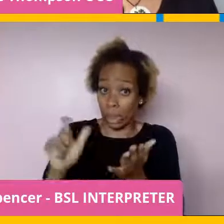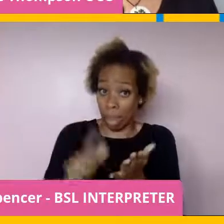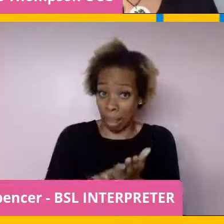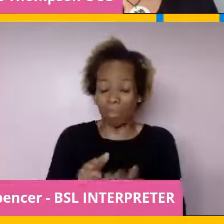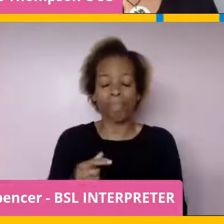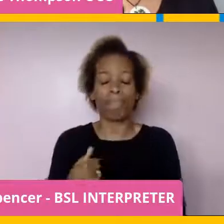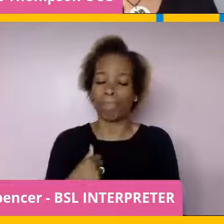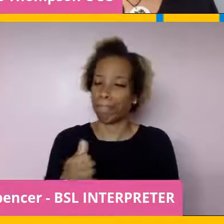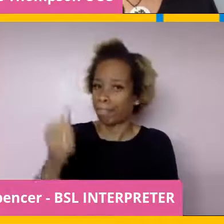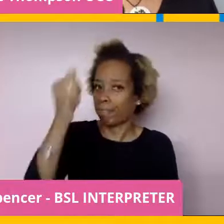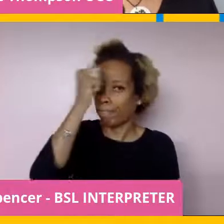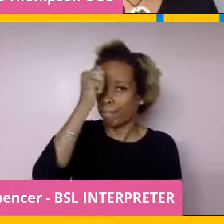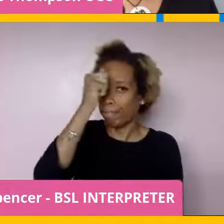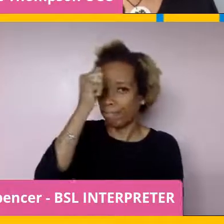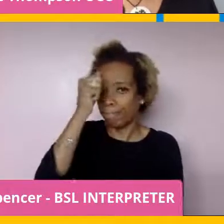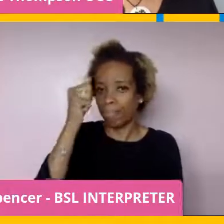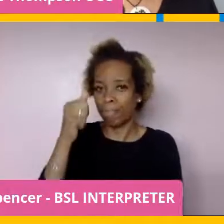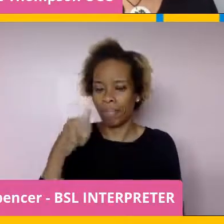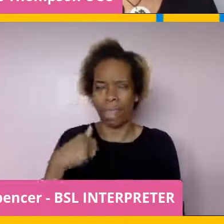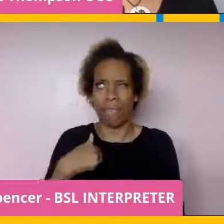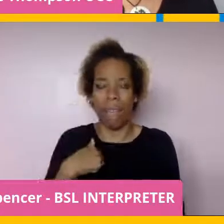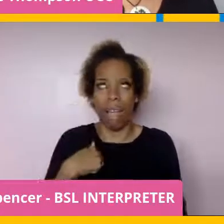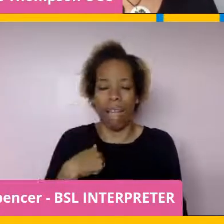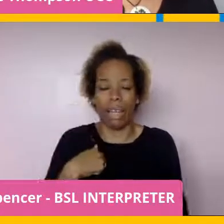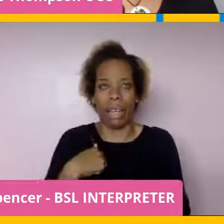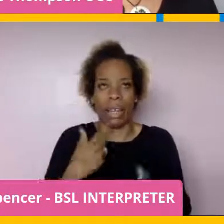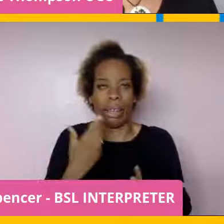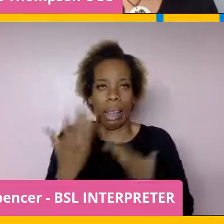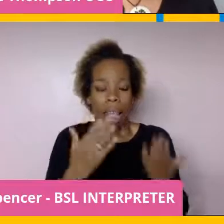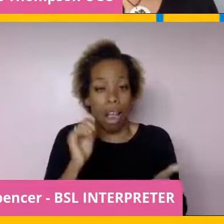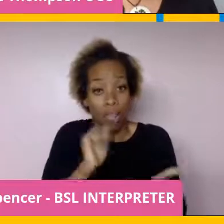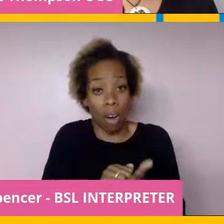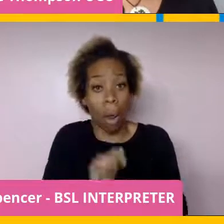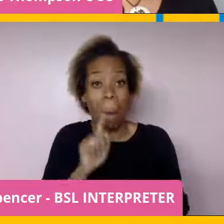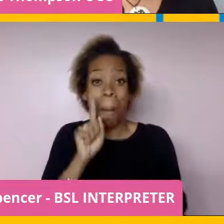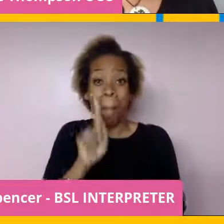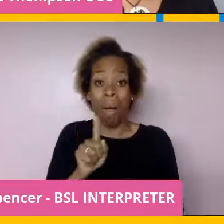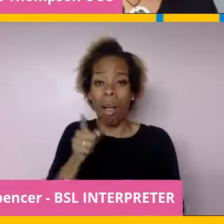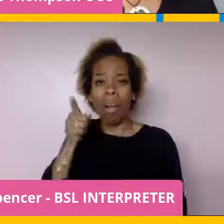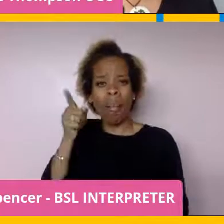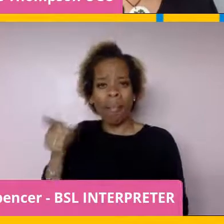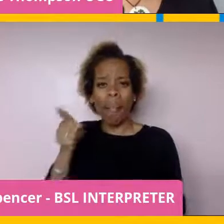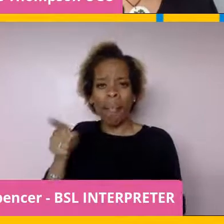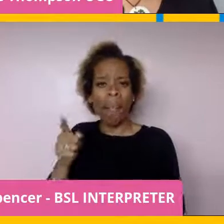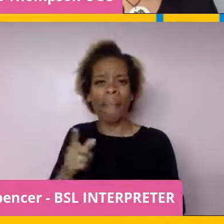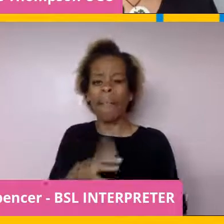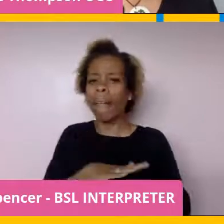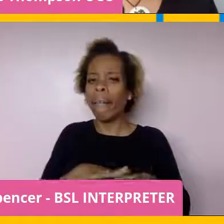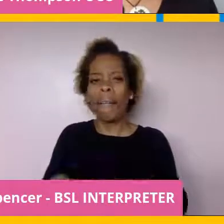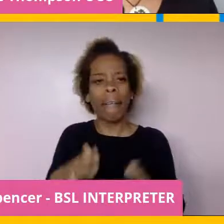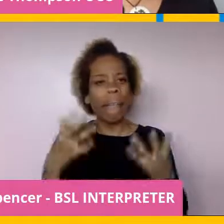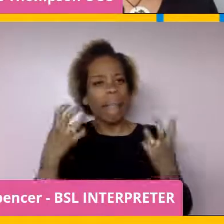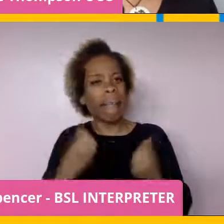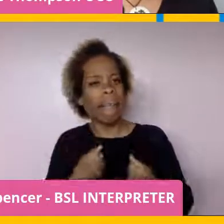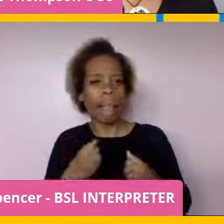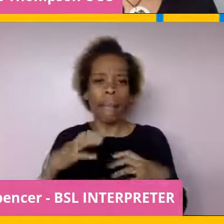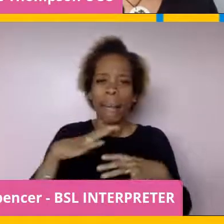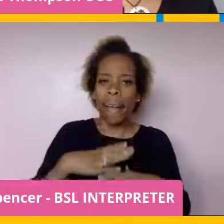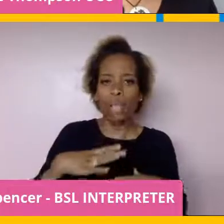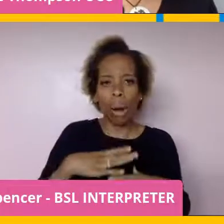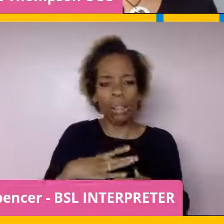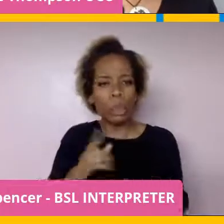of disingenuity. I'm not sure if I've just made up a word, but they were very disingenuous about recognising what casualisation is. And we